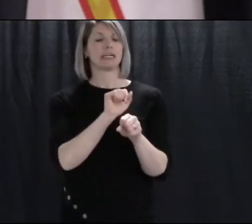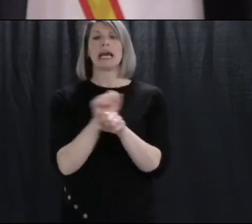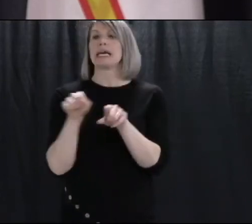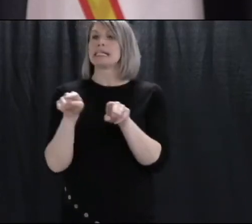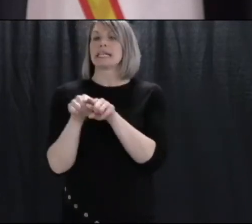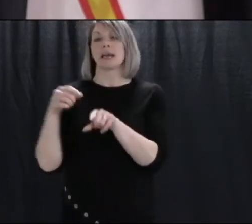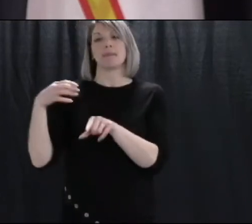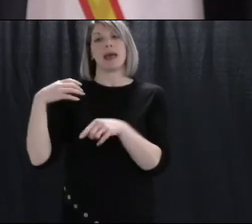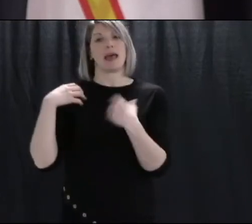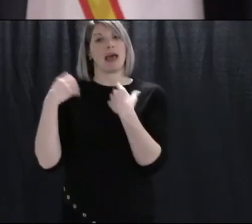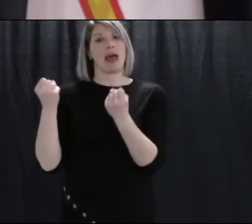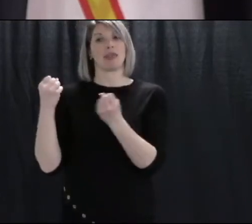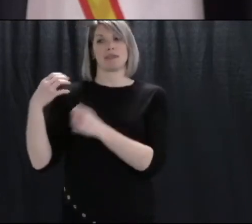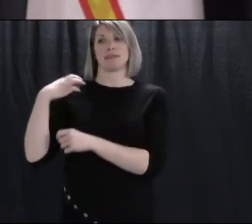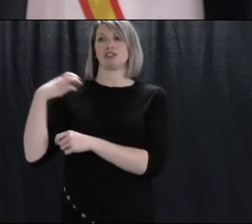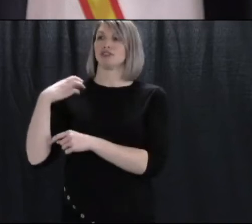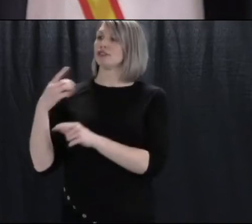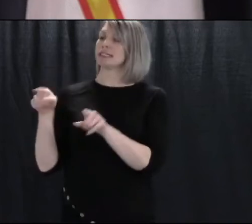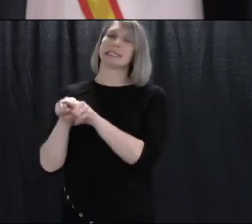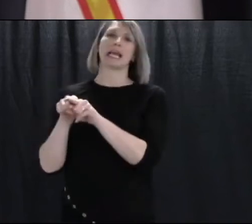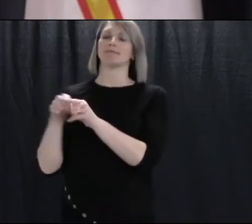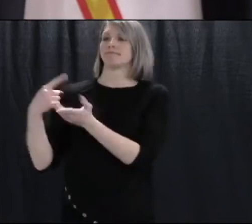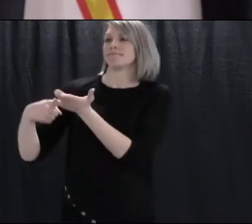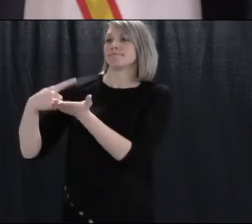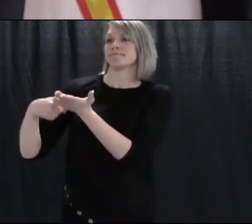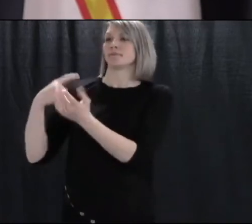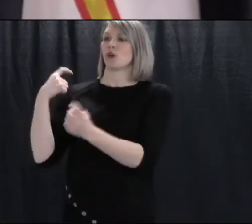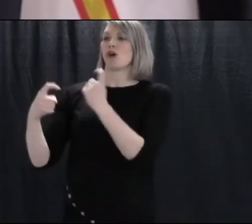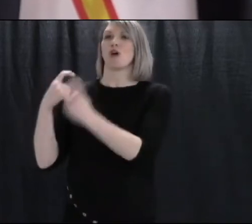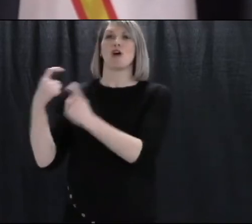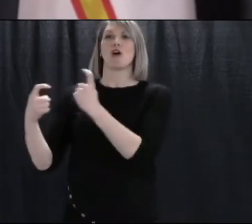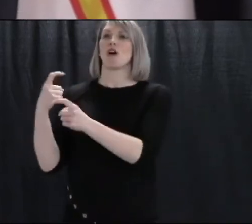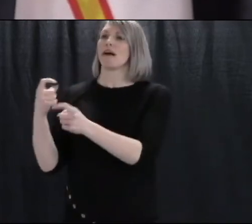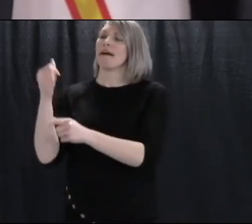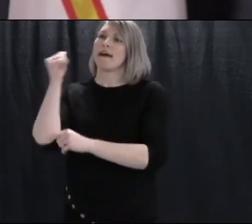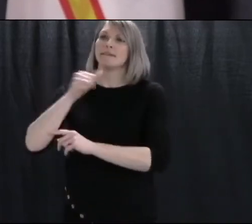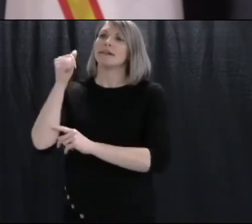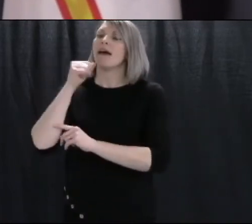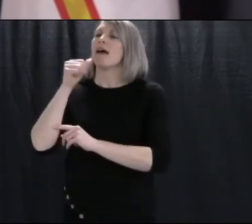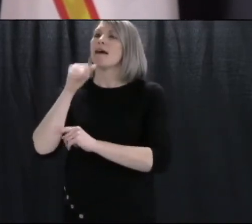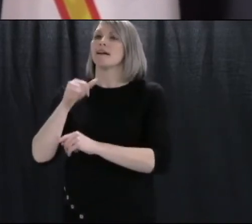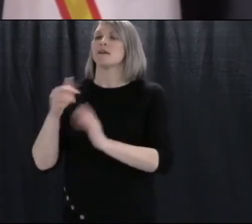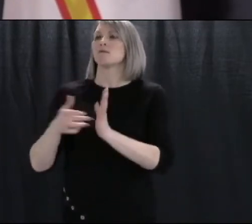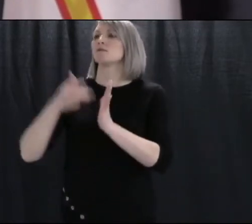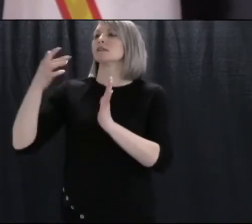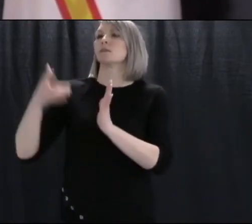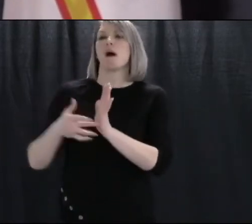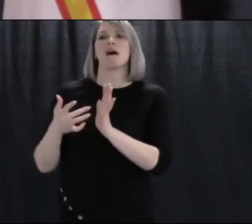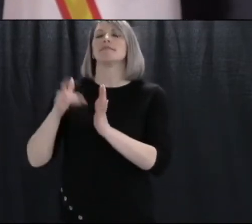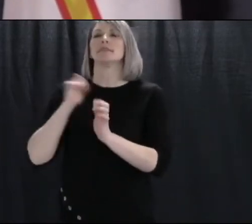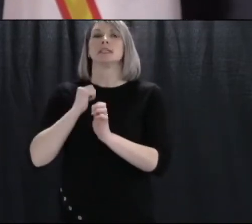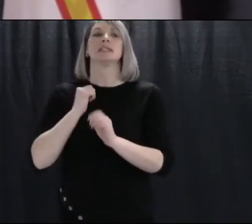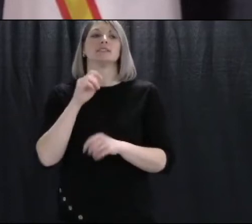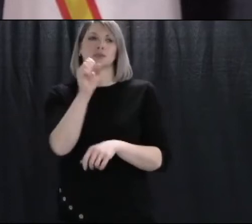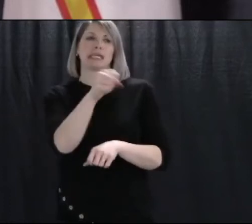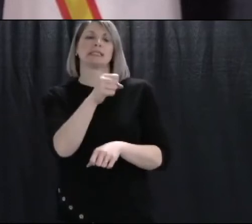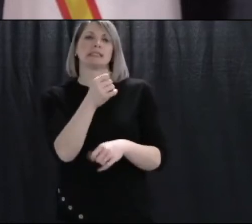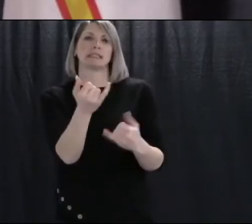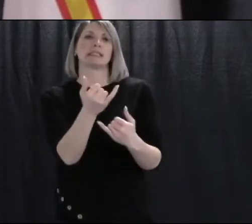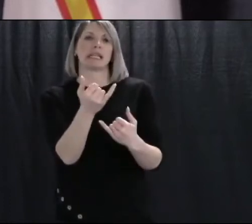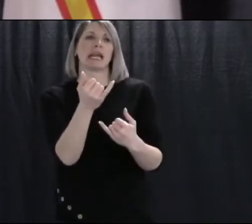of health ministers across the province as well. And we're seeing the public safety. There will be a federal call as well with